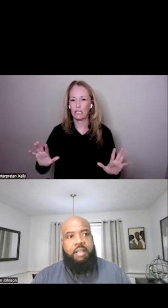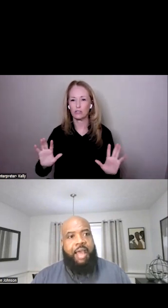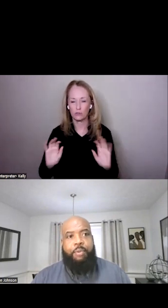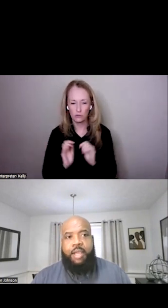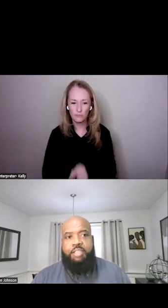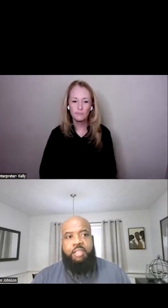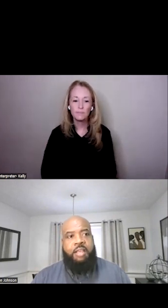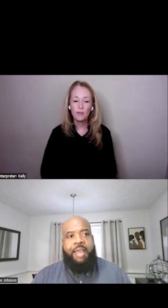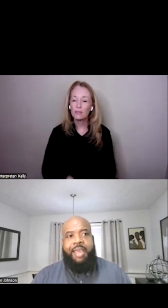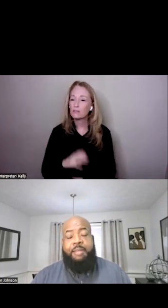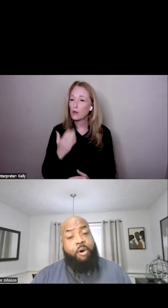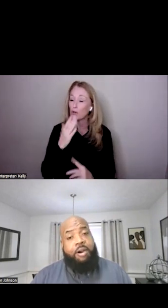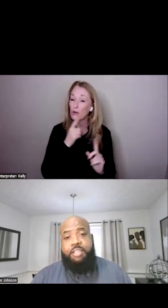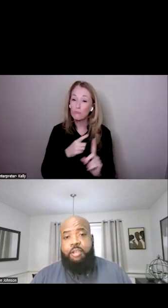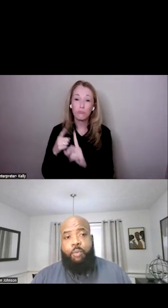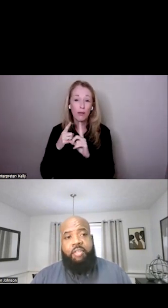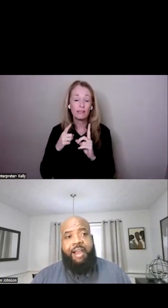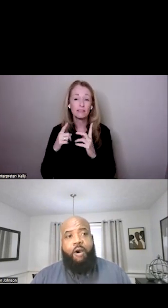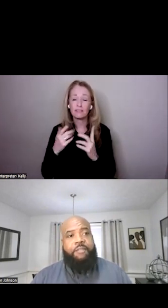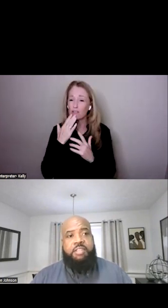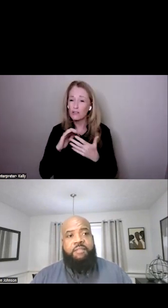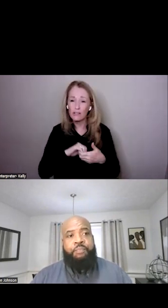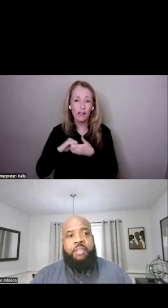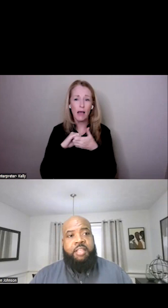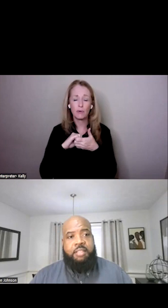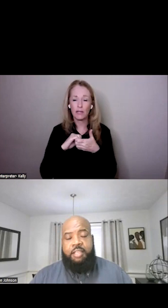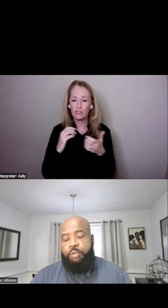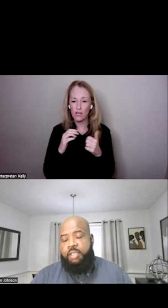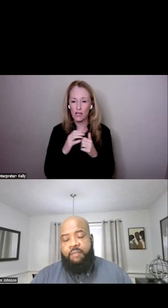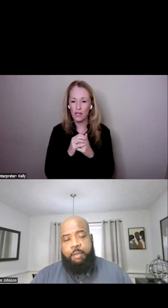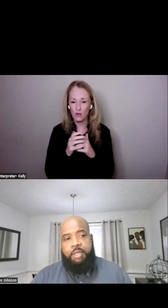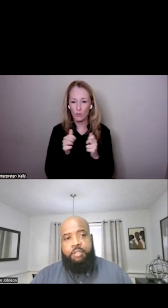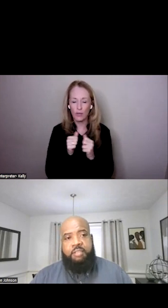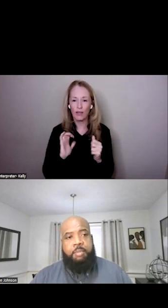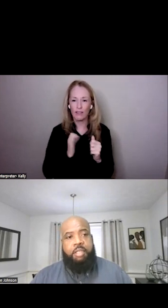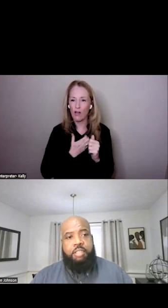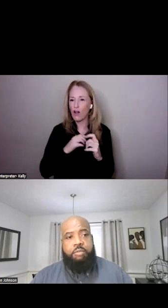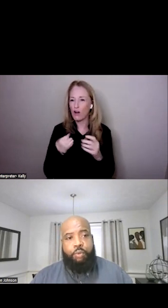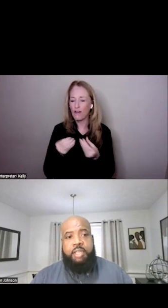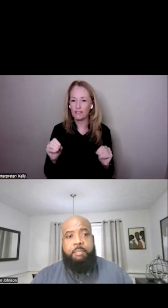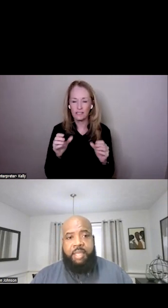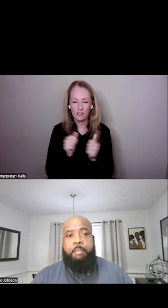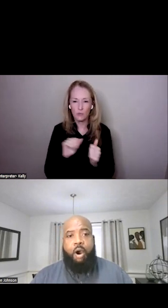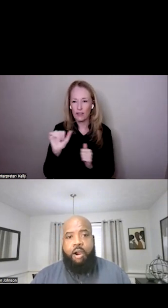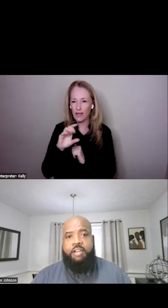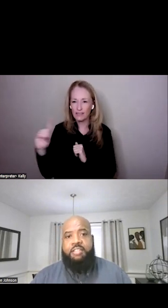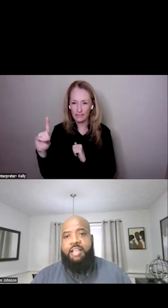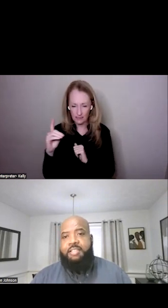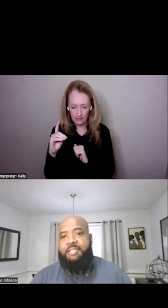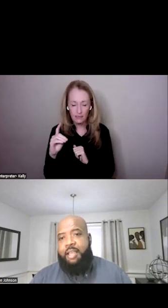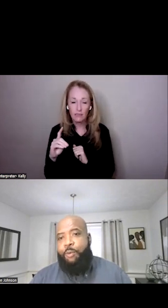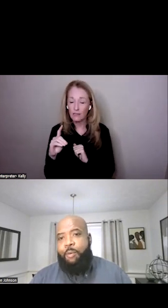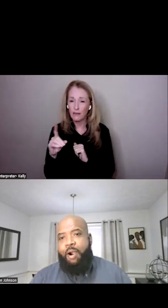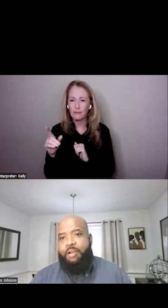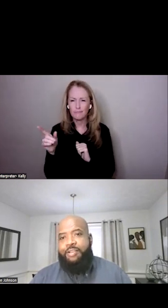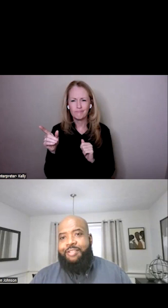points, collaboration, and in partnership with our Office of Intellectual and Developmental Disabilities, really being partners, not